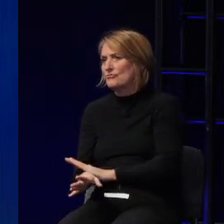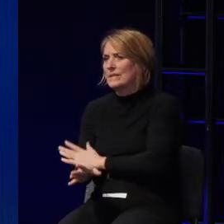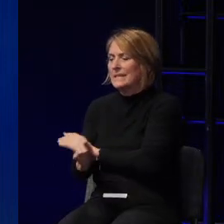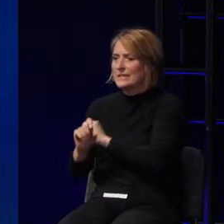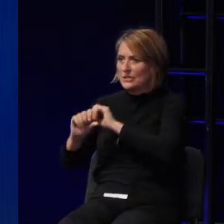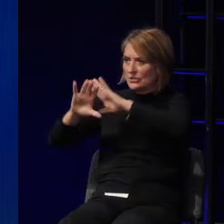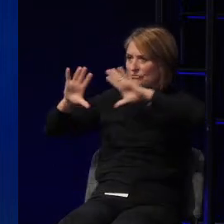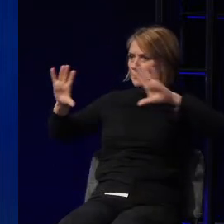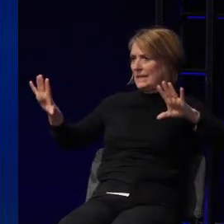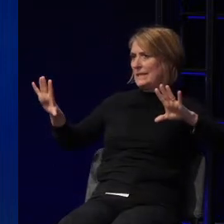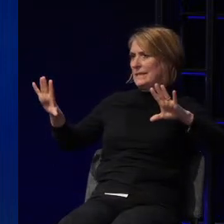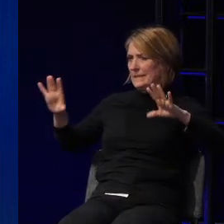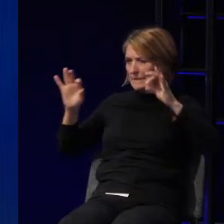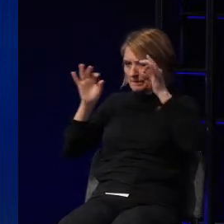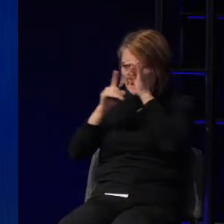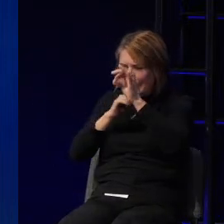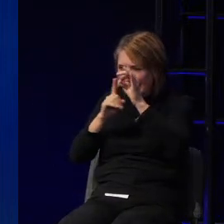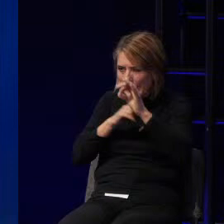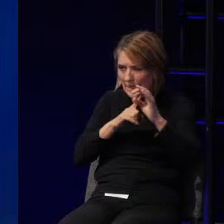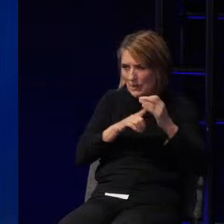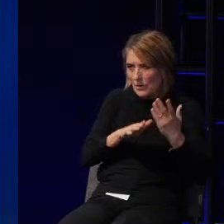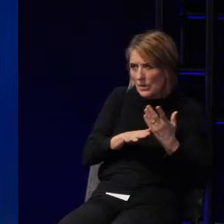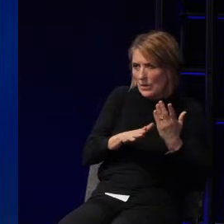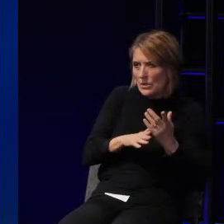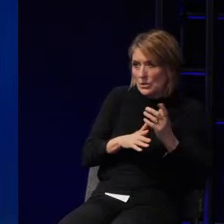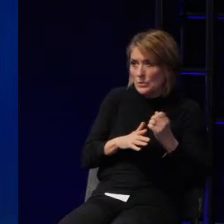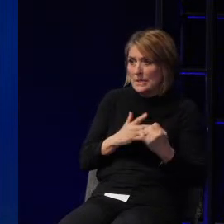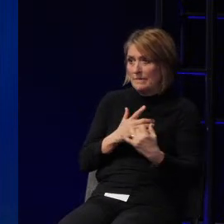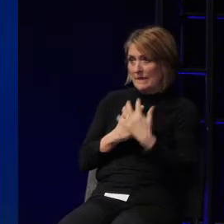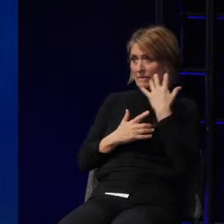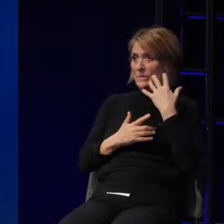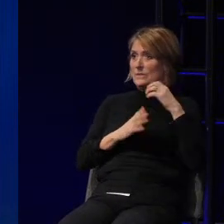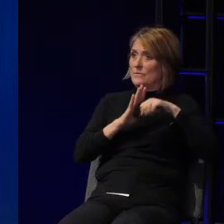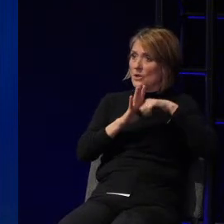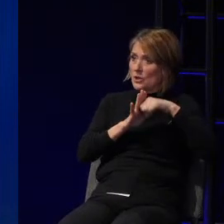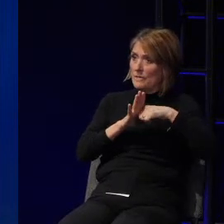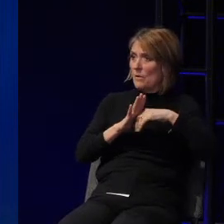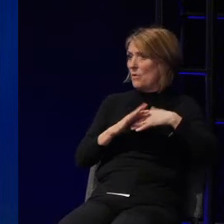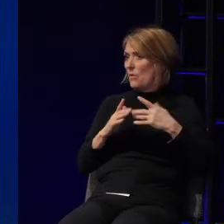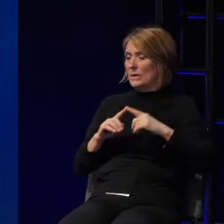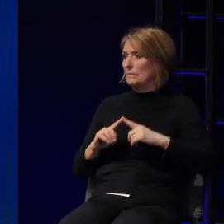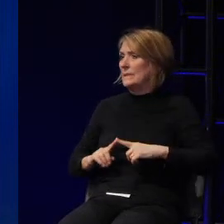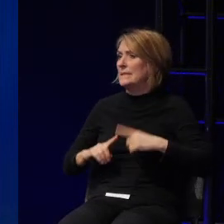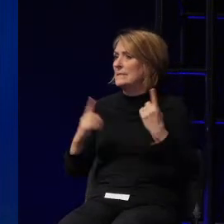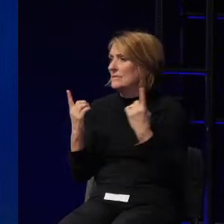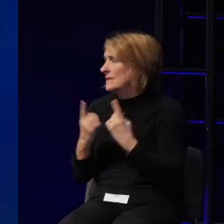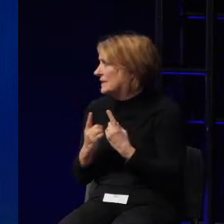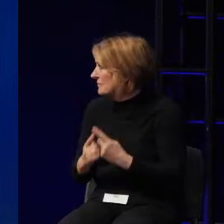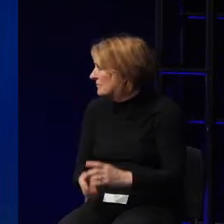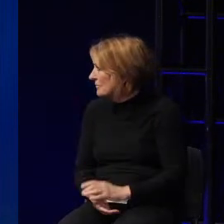and meticulous working, do you still get the influence of documentary, or is it a whole different thing?